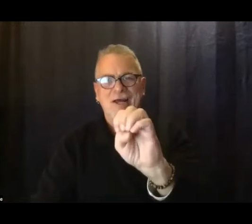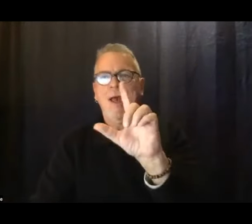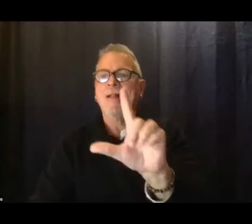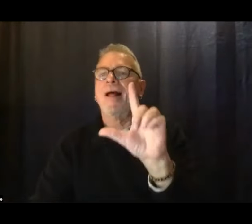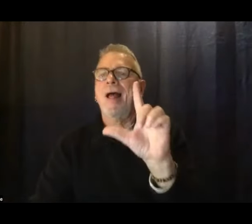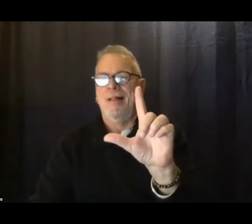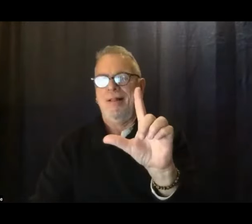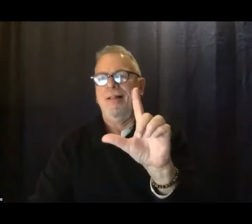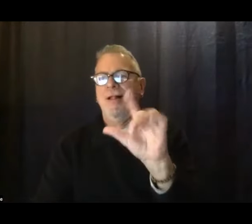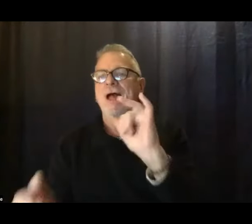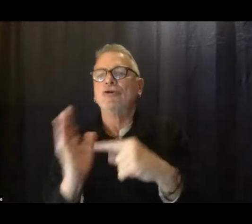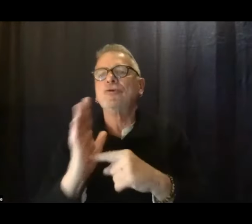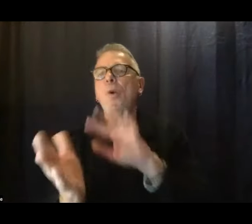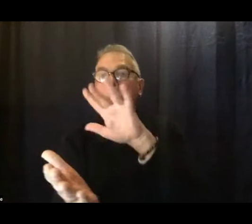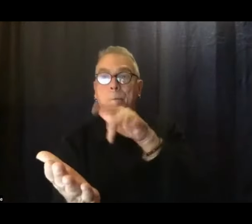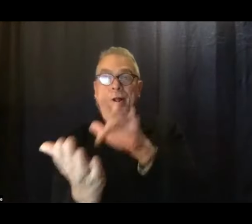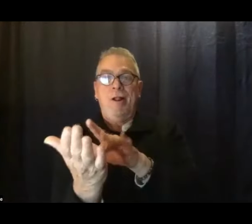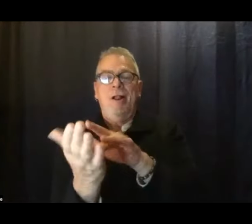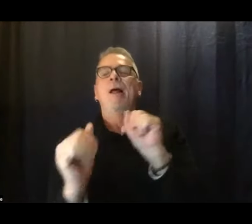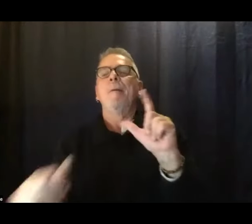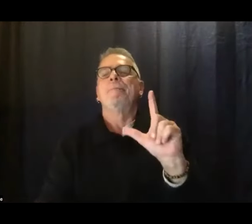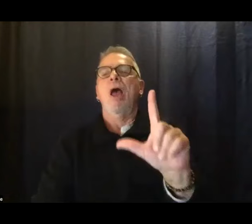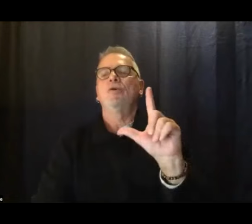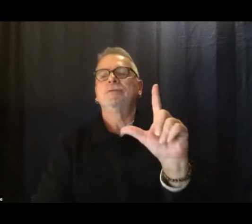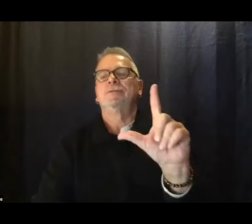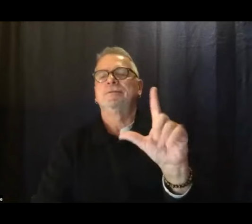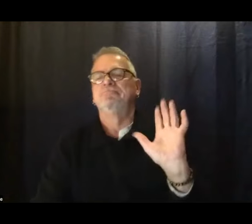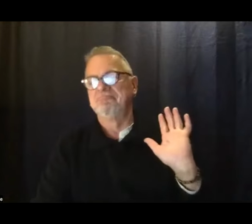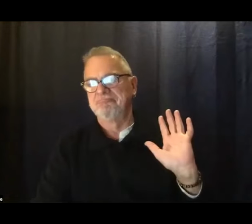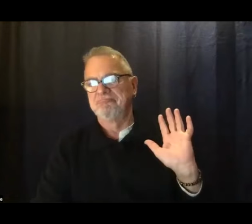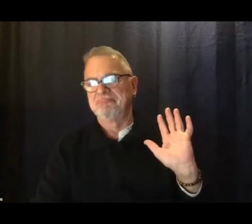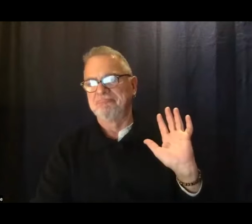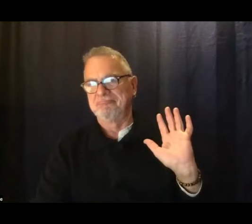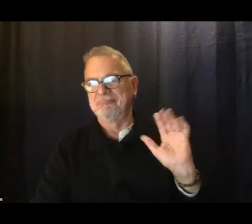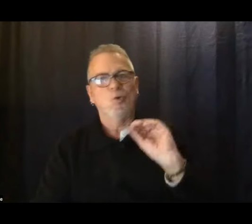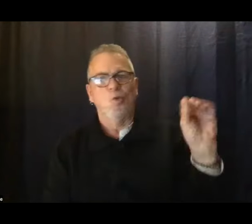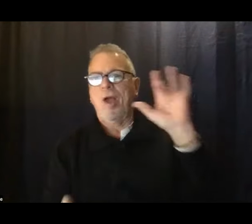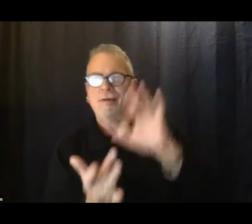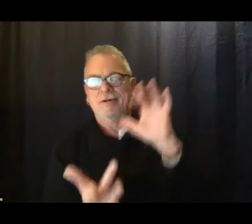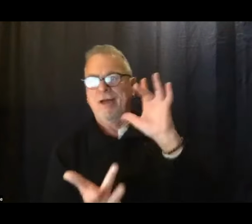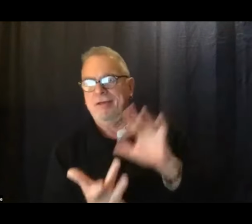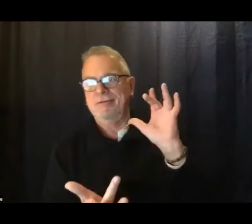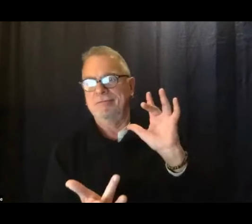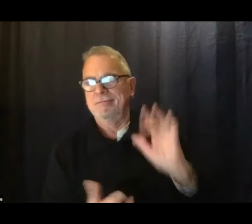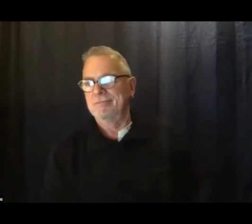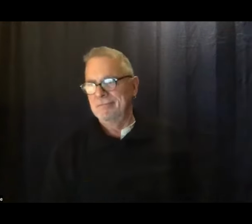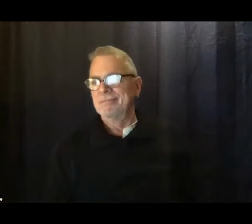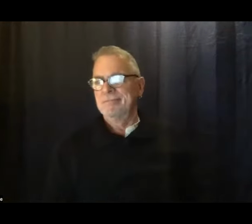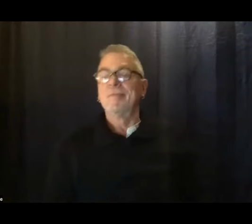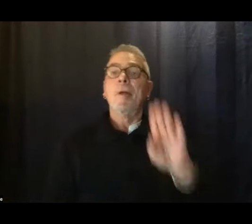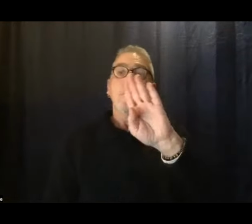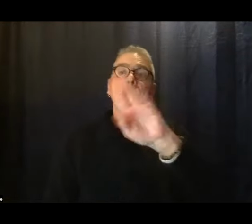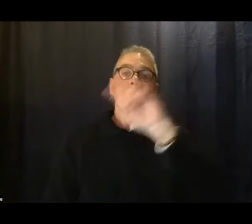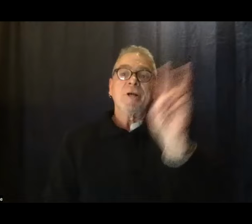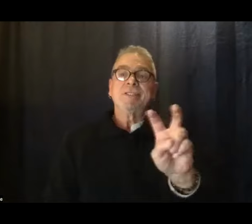And it's not a slide though. So it's Jelly, fish. So you bounce it. We'll call it a bounce for that. So